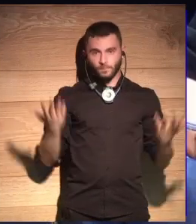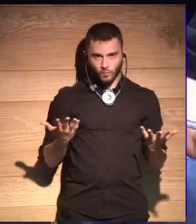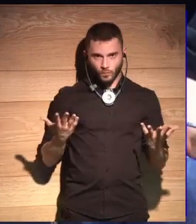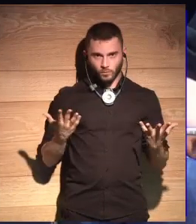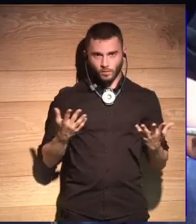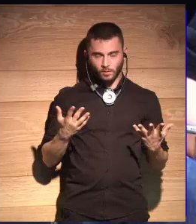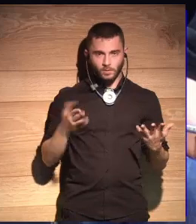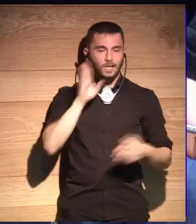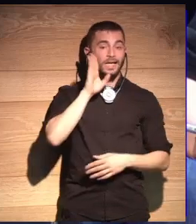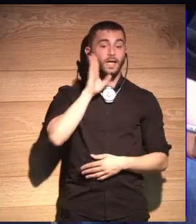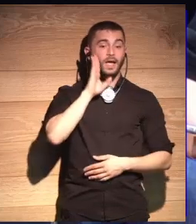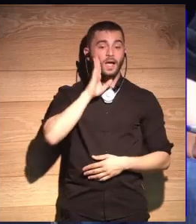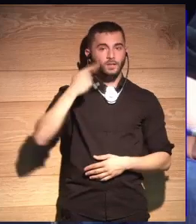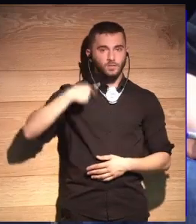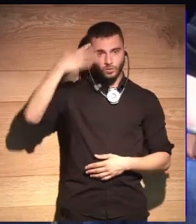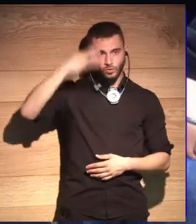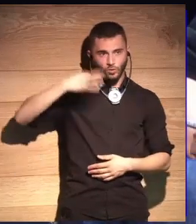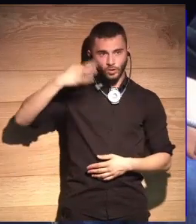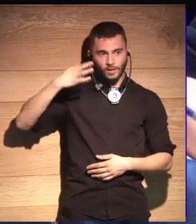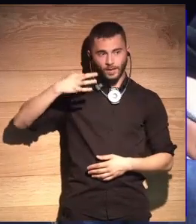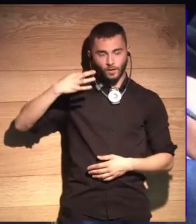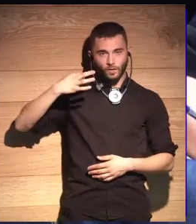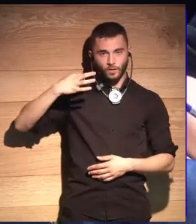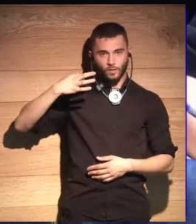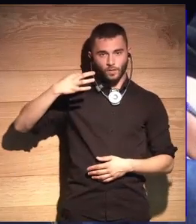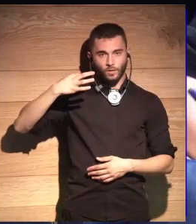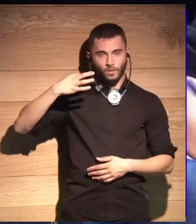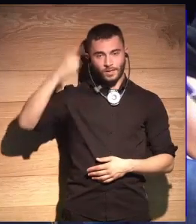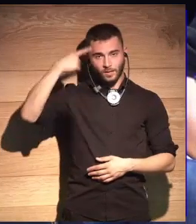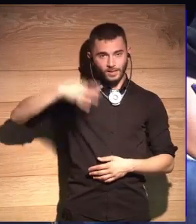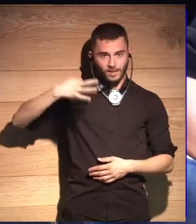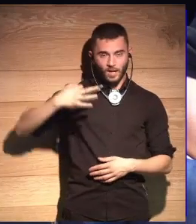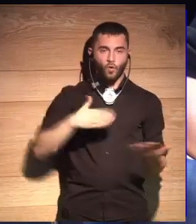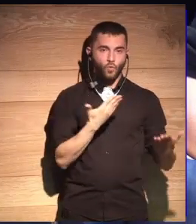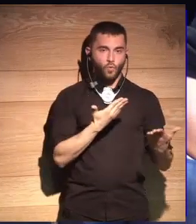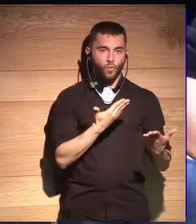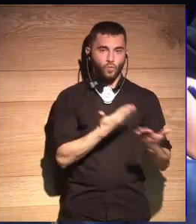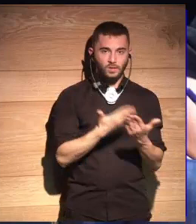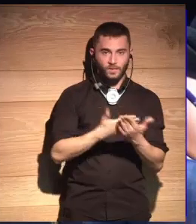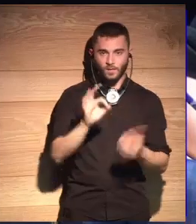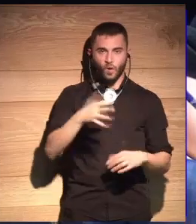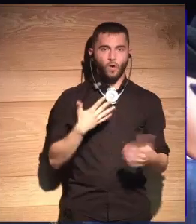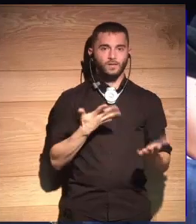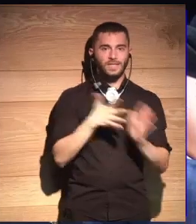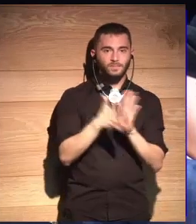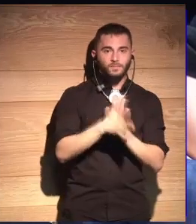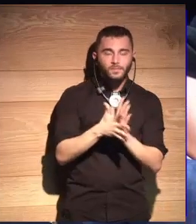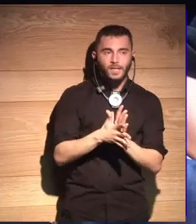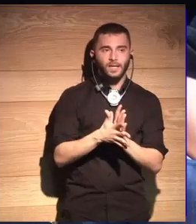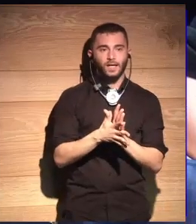fact that people are living lives that are going off in different directions in terms of their health, their mental